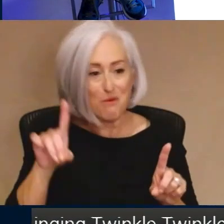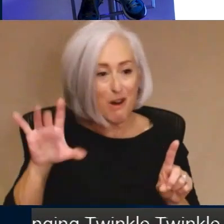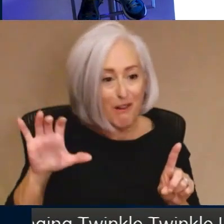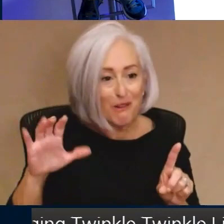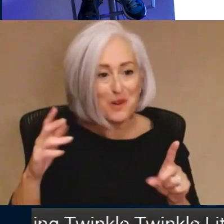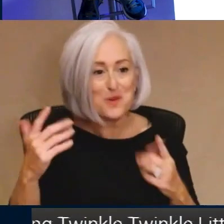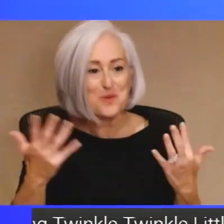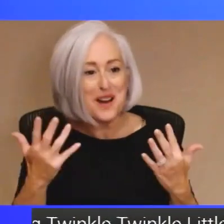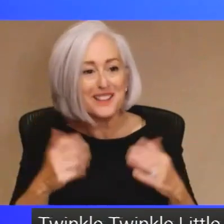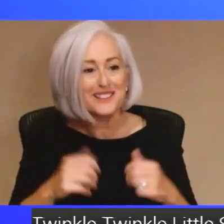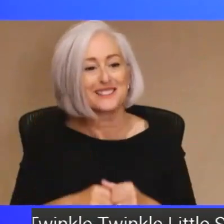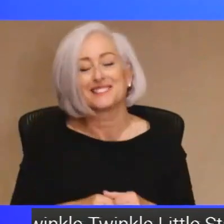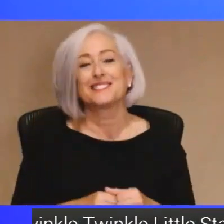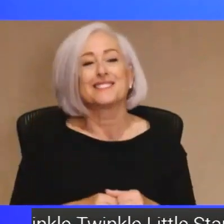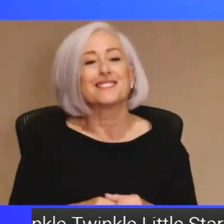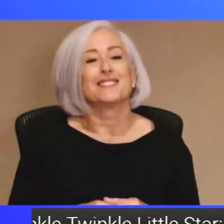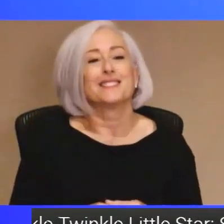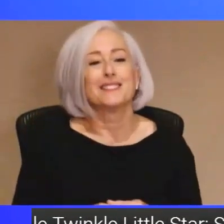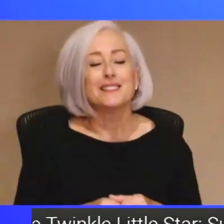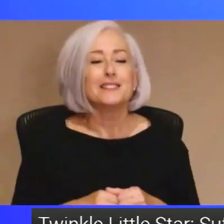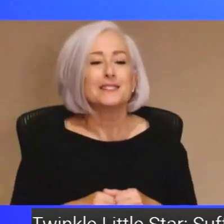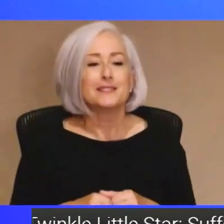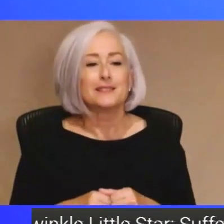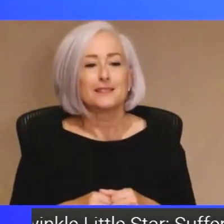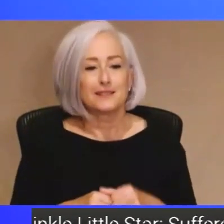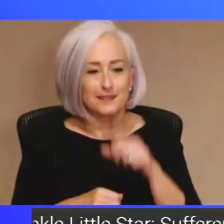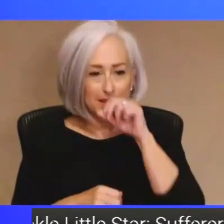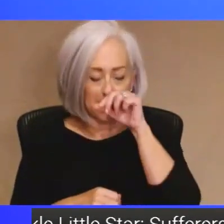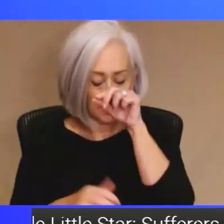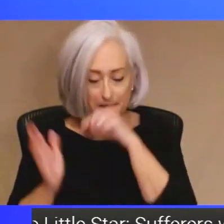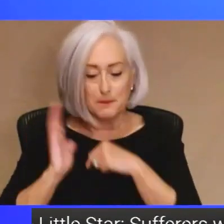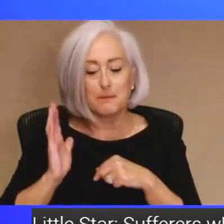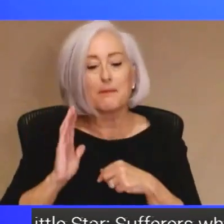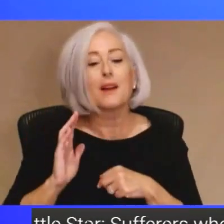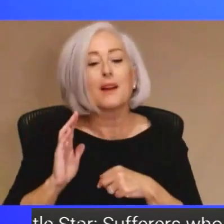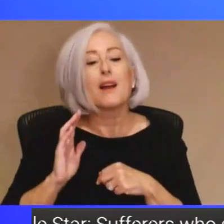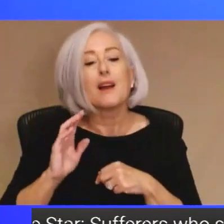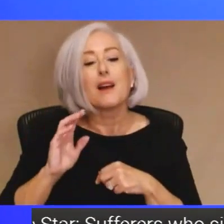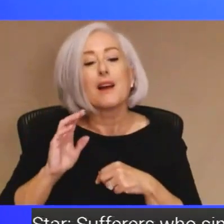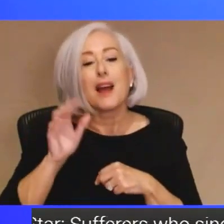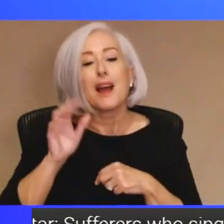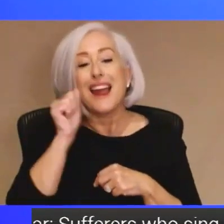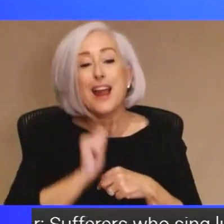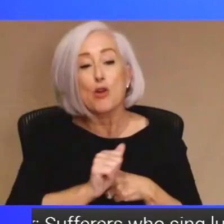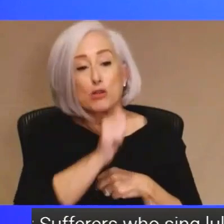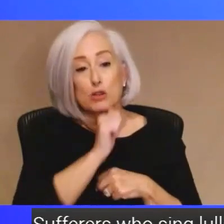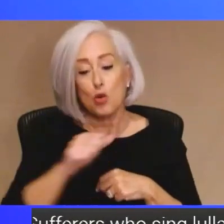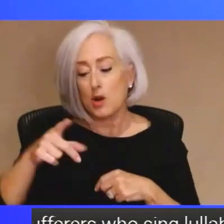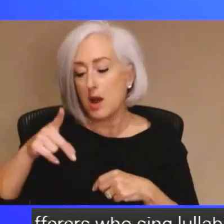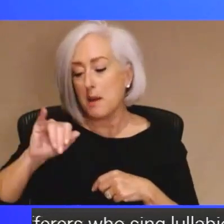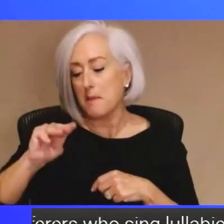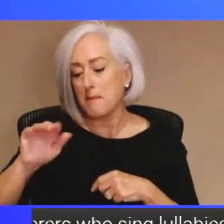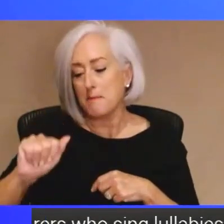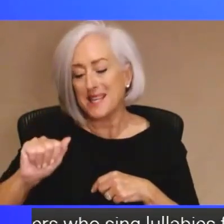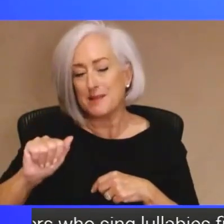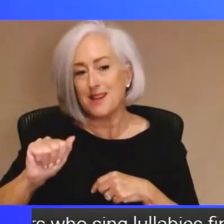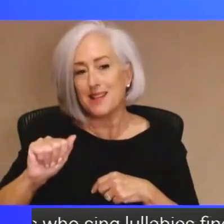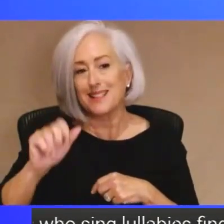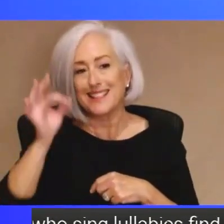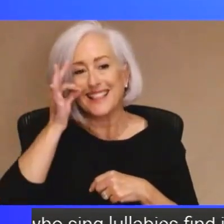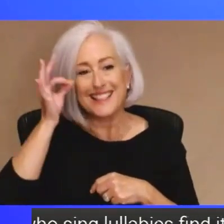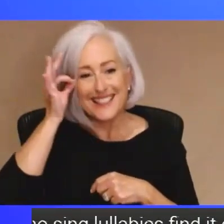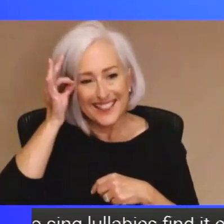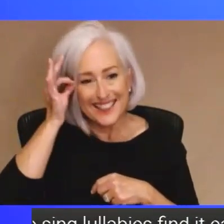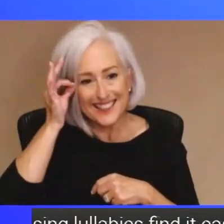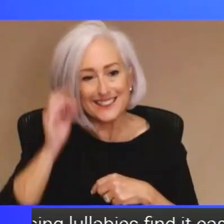about the Pima Indians in Arizona. In 1955, Elliot Joslin visited